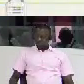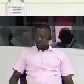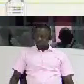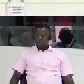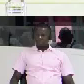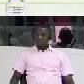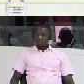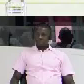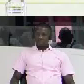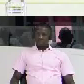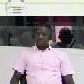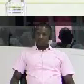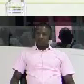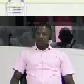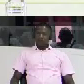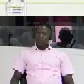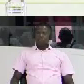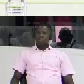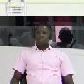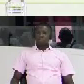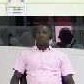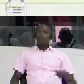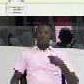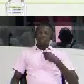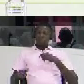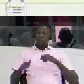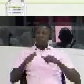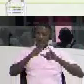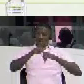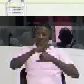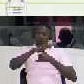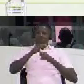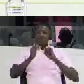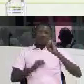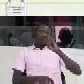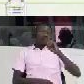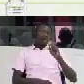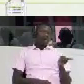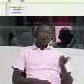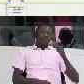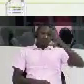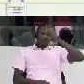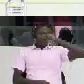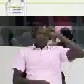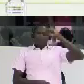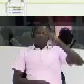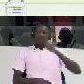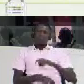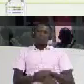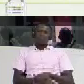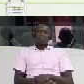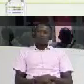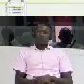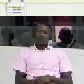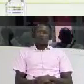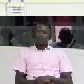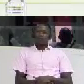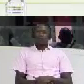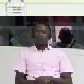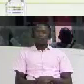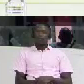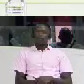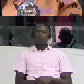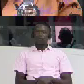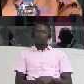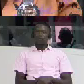doon kan la nekk. waaw. maa ngi ron under Inspector General of Police. I was under the Inspector General of Police.